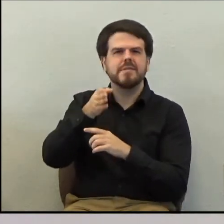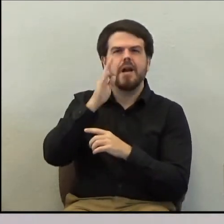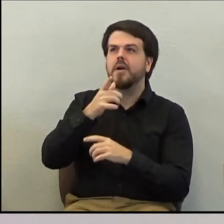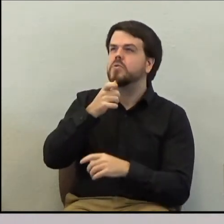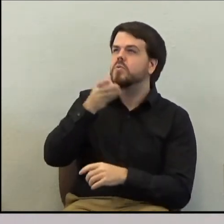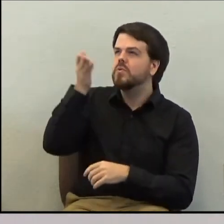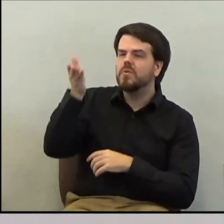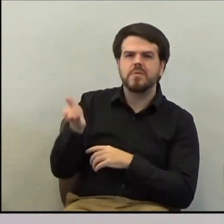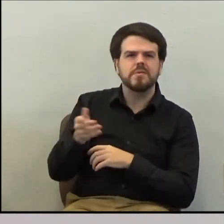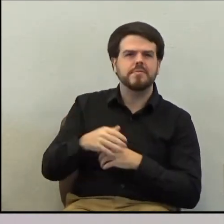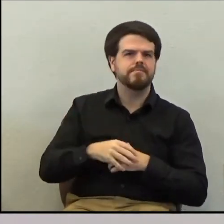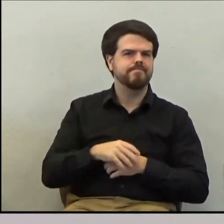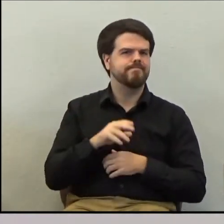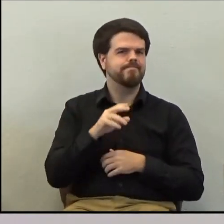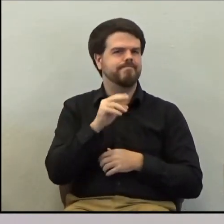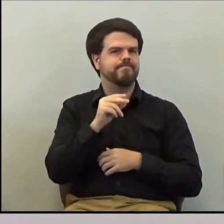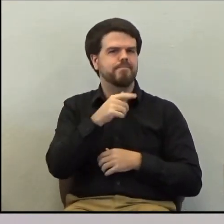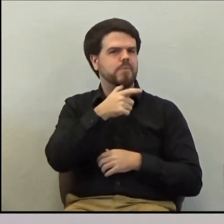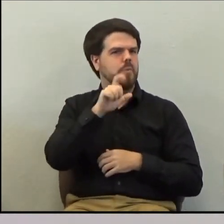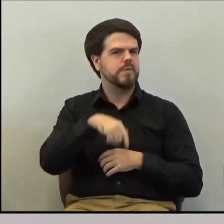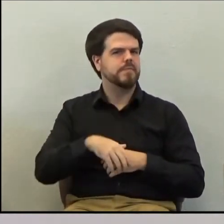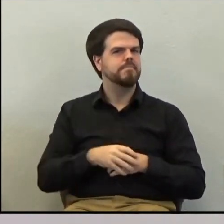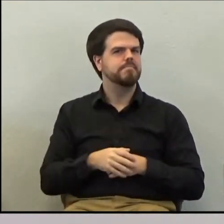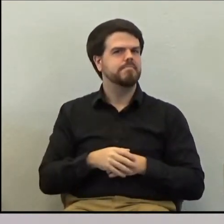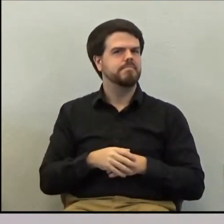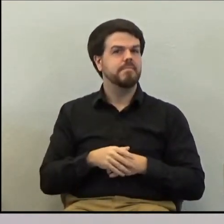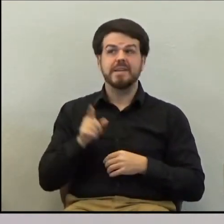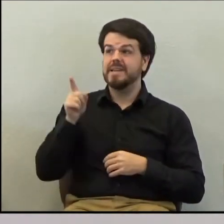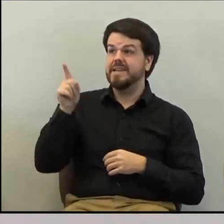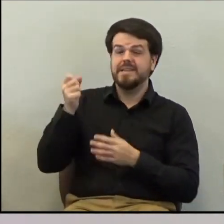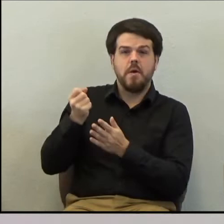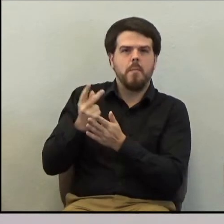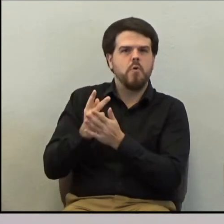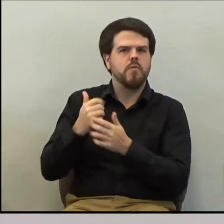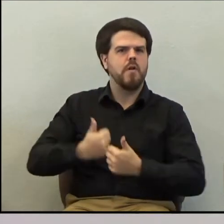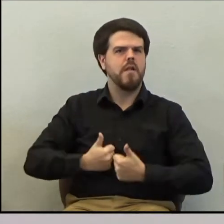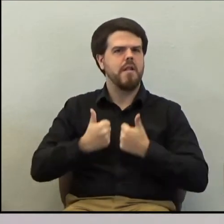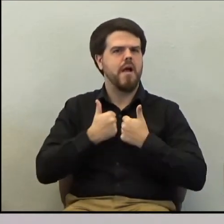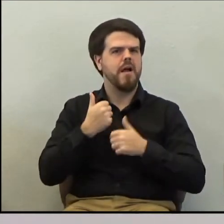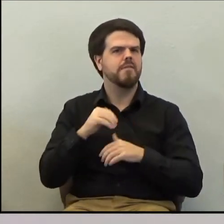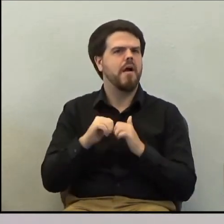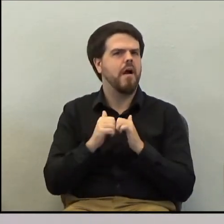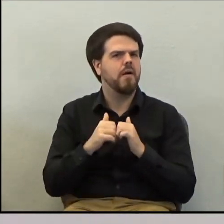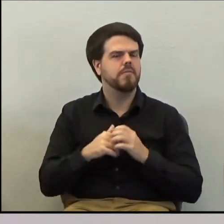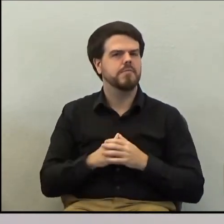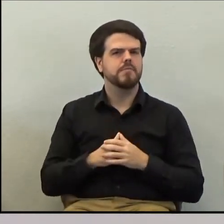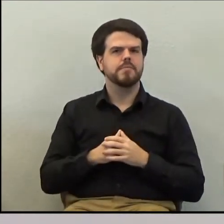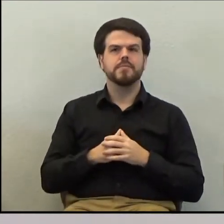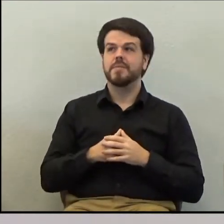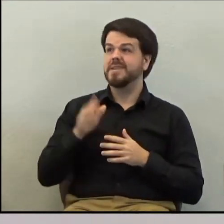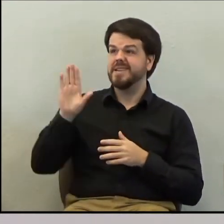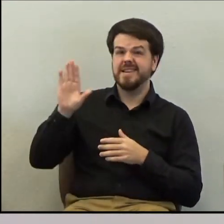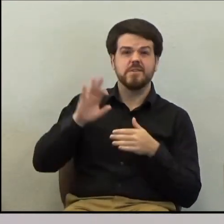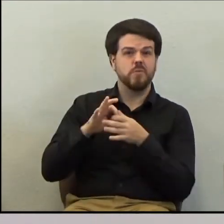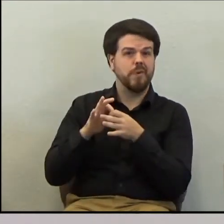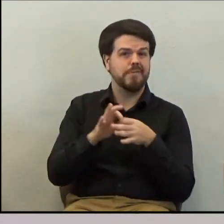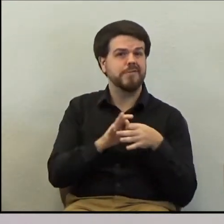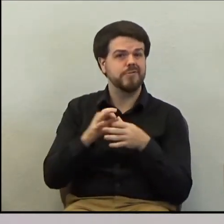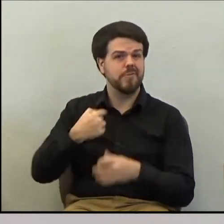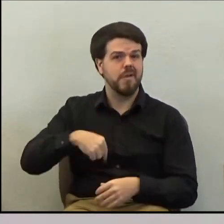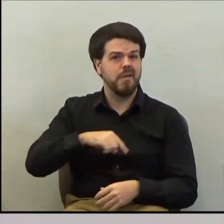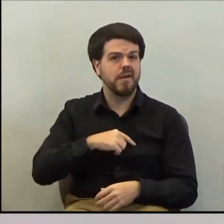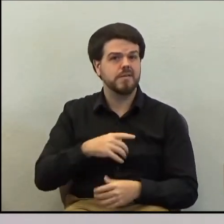We don't have to guess about the kind of life that he approves. We don't have to guess about his relationship with us.